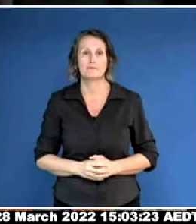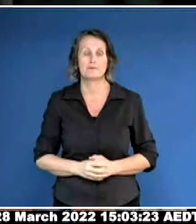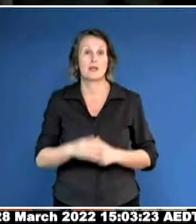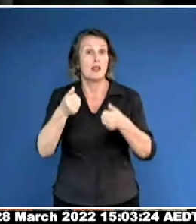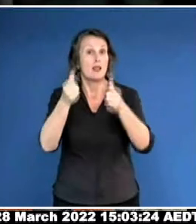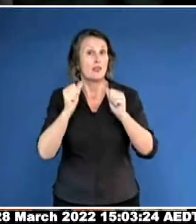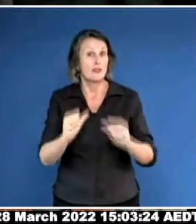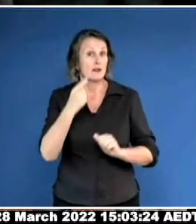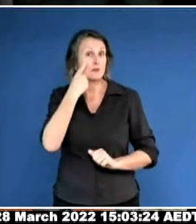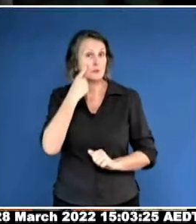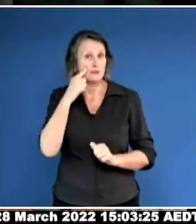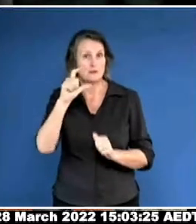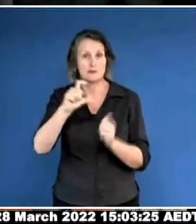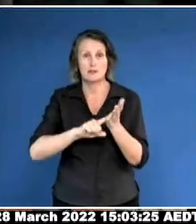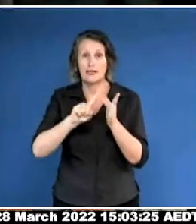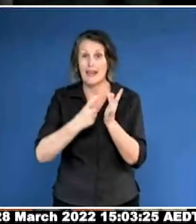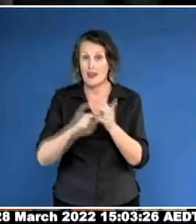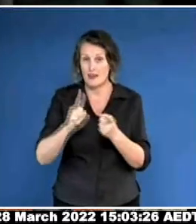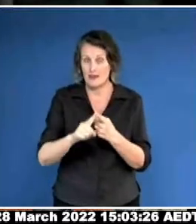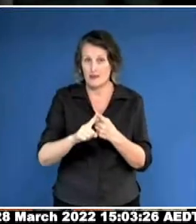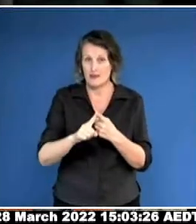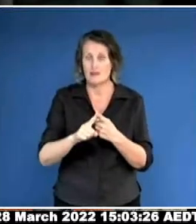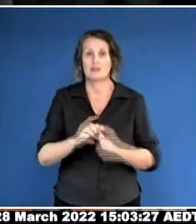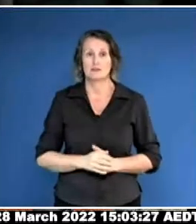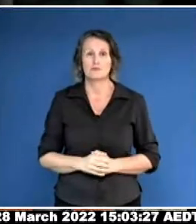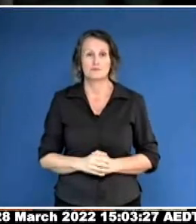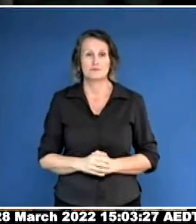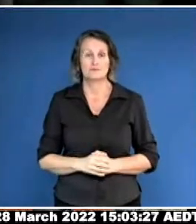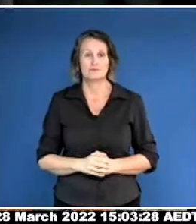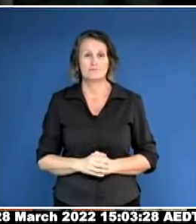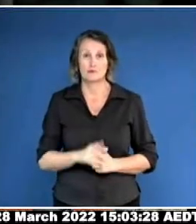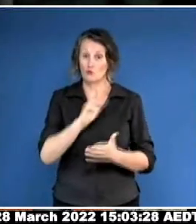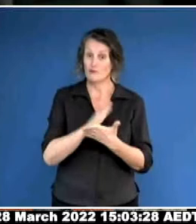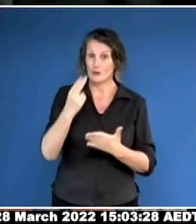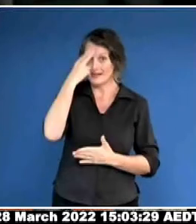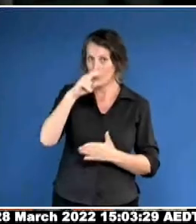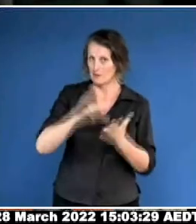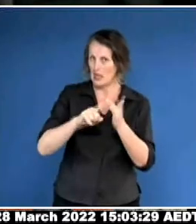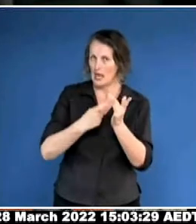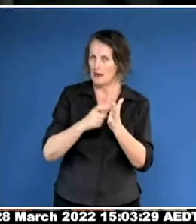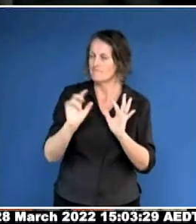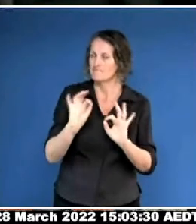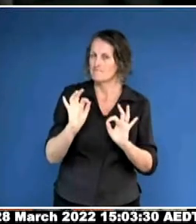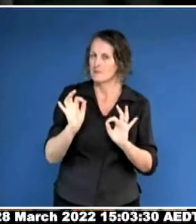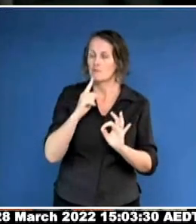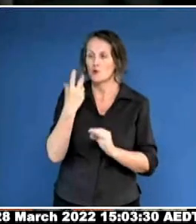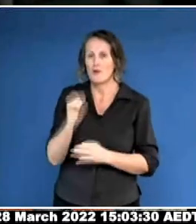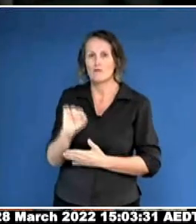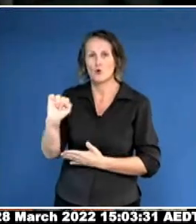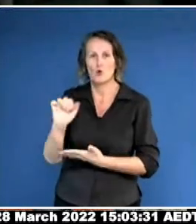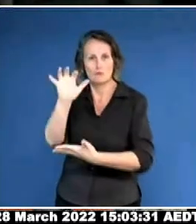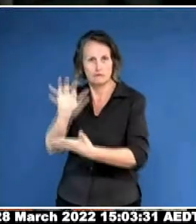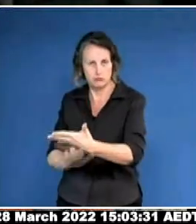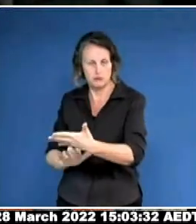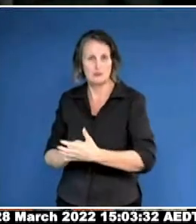is Claire, and Claire uses a pseudonym. And Commissioners, you have a copy of Claire's statement, and I'll